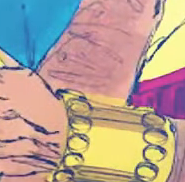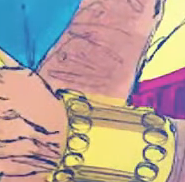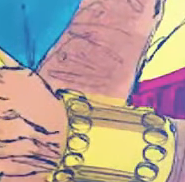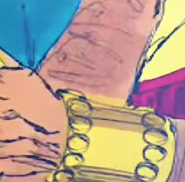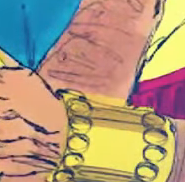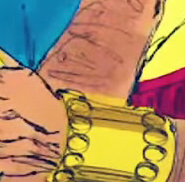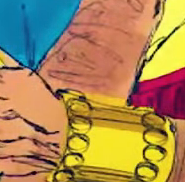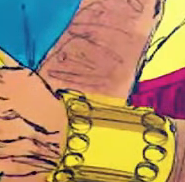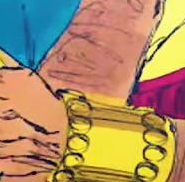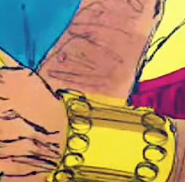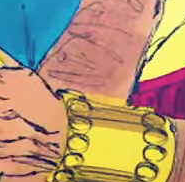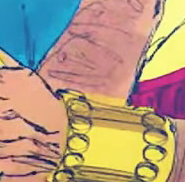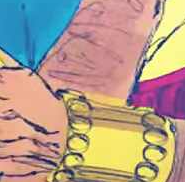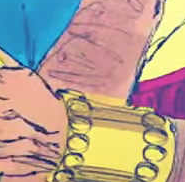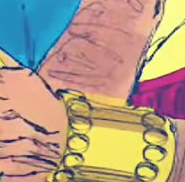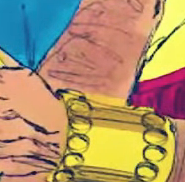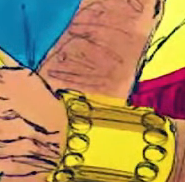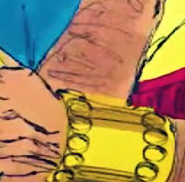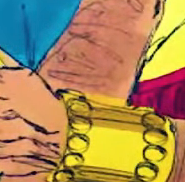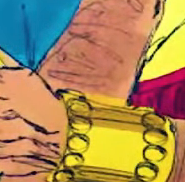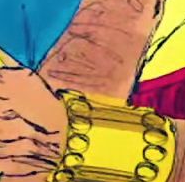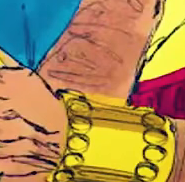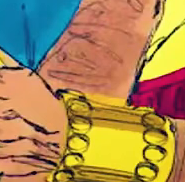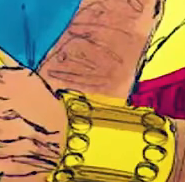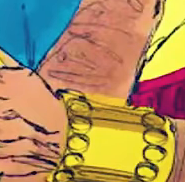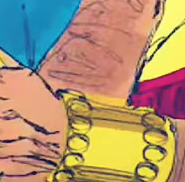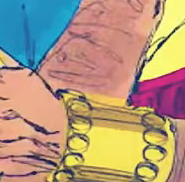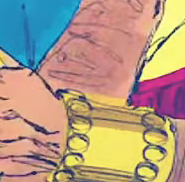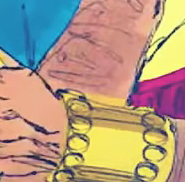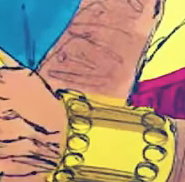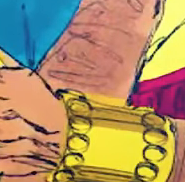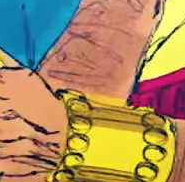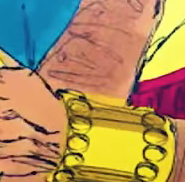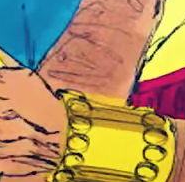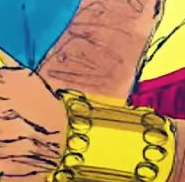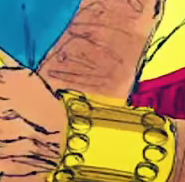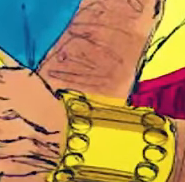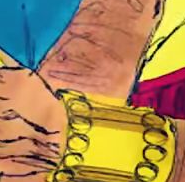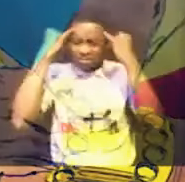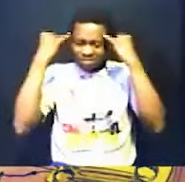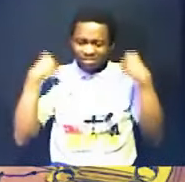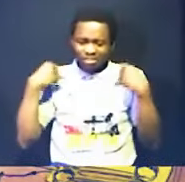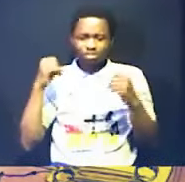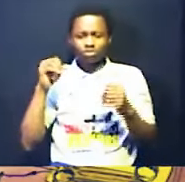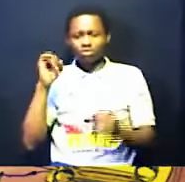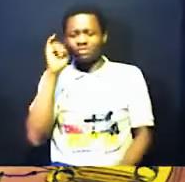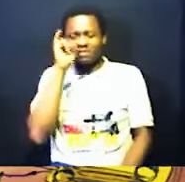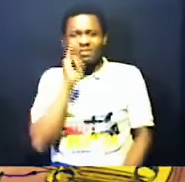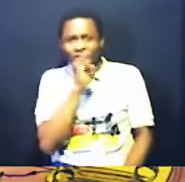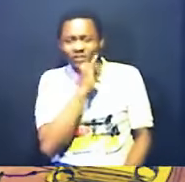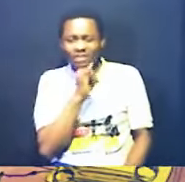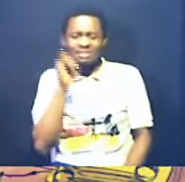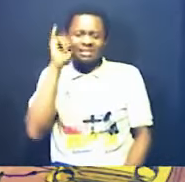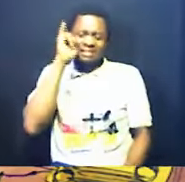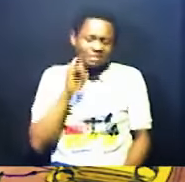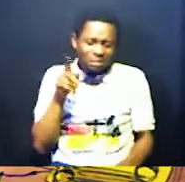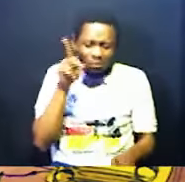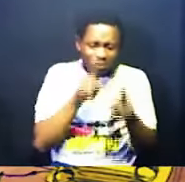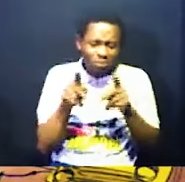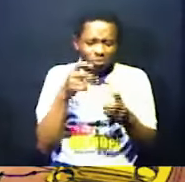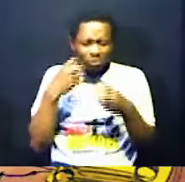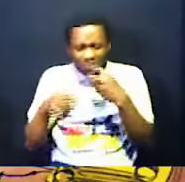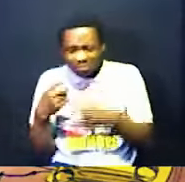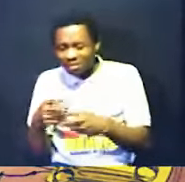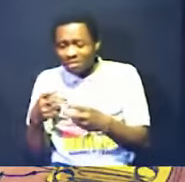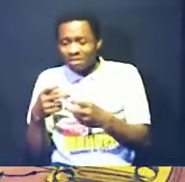judge of Israel, judging people's cases and punishing who he had to punish, but not his children.